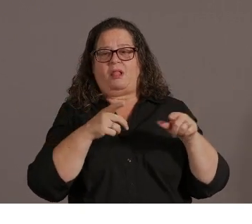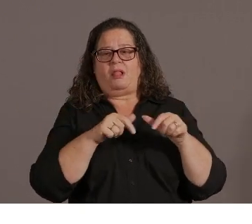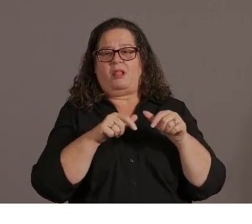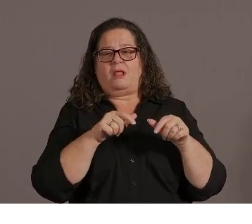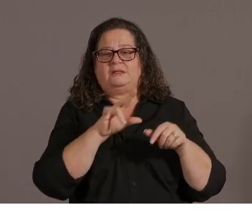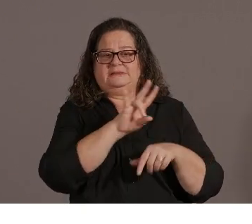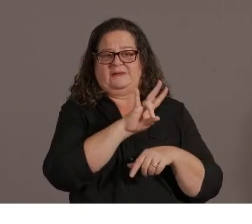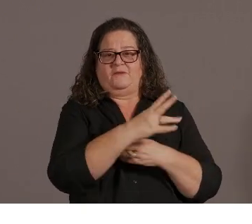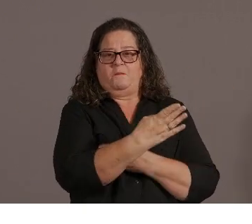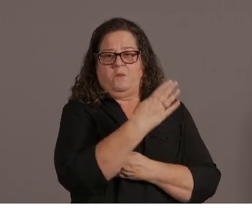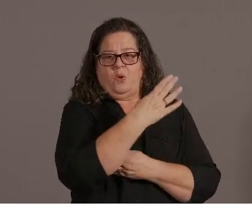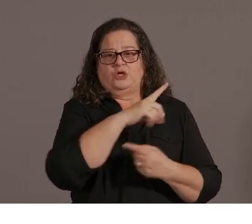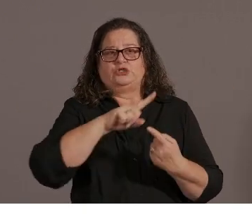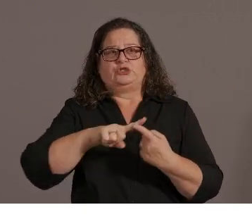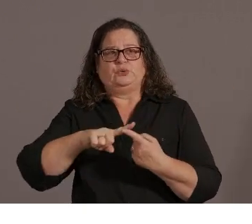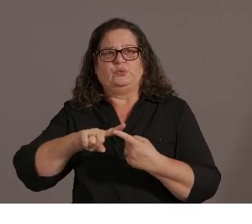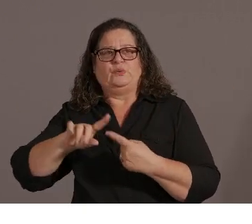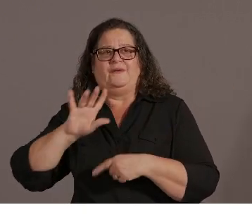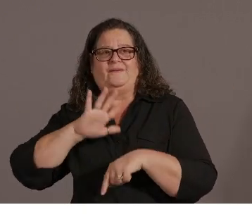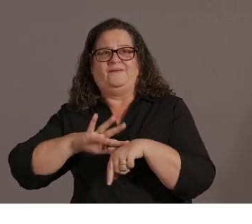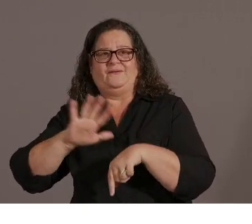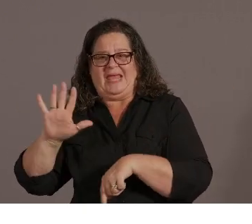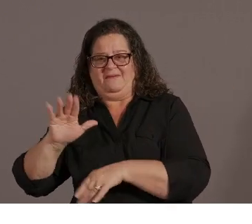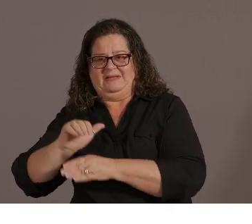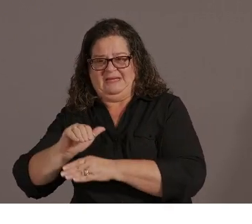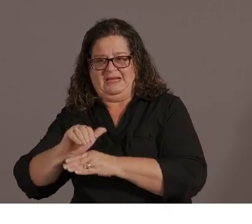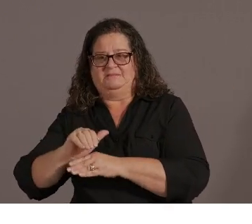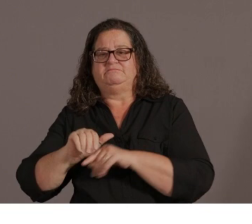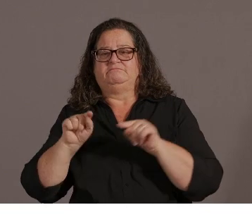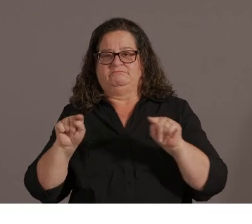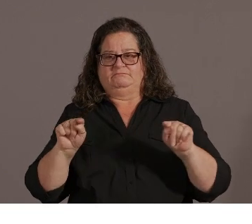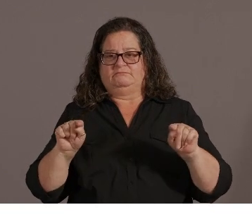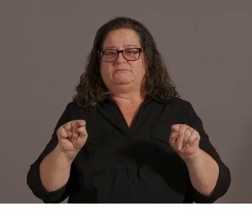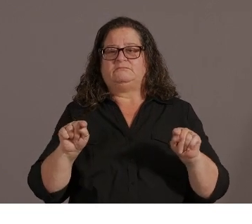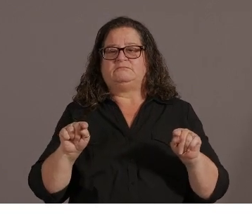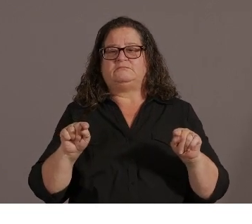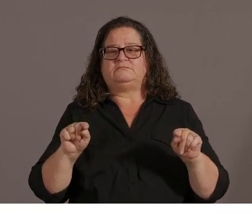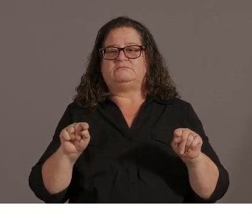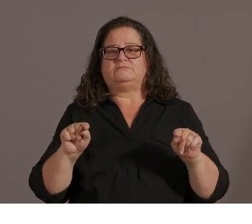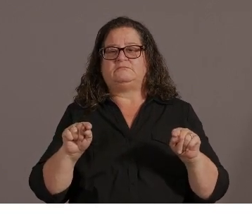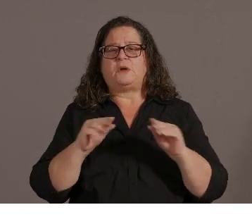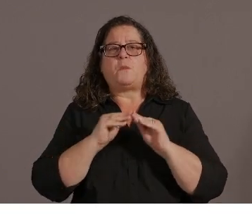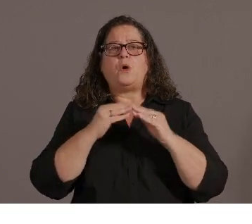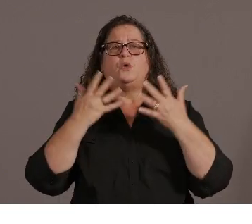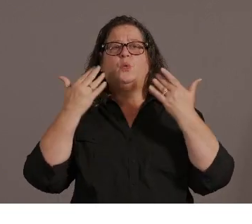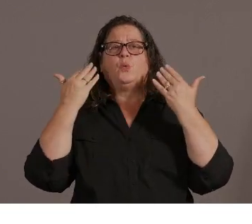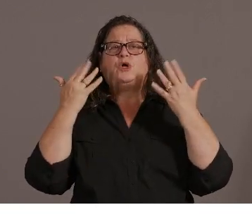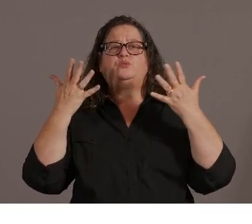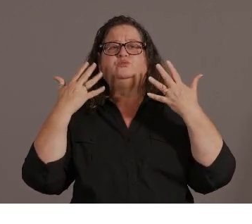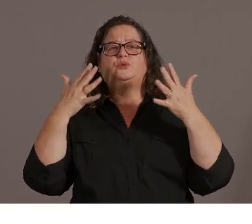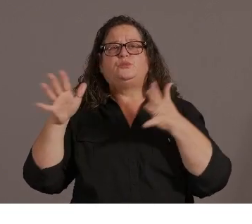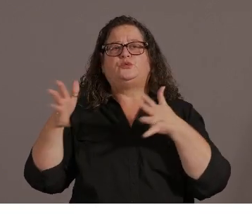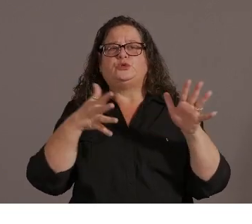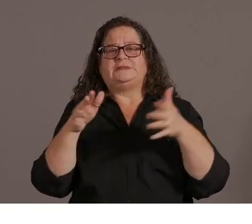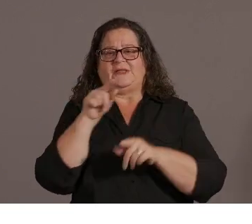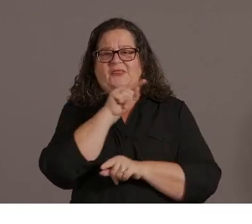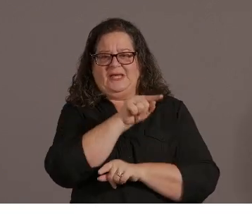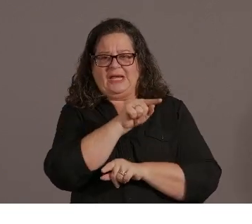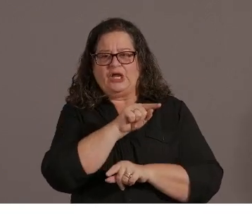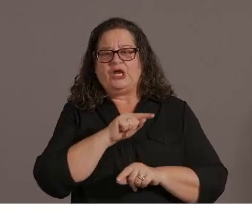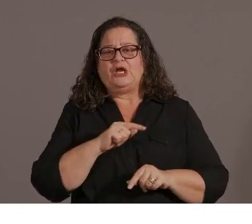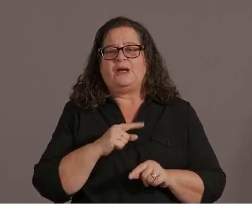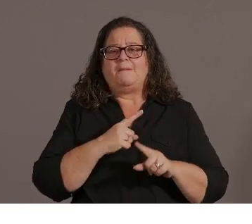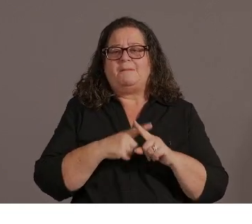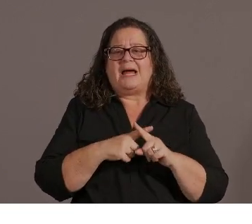a breeze that goes through there if you've been to that site. And there's also more covered areas. So we can continue to operate